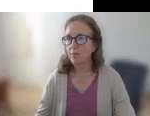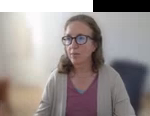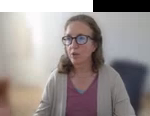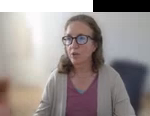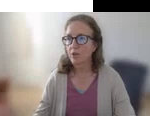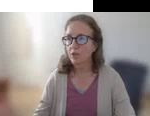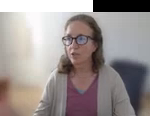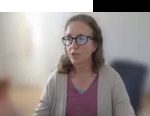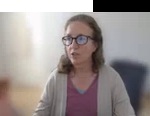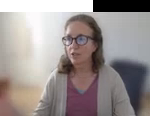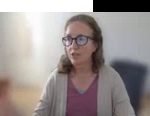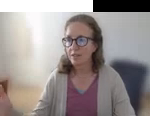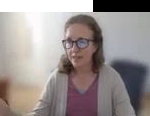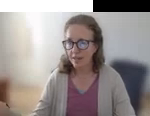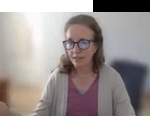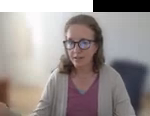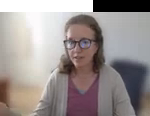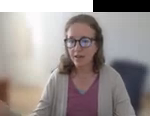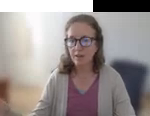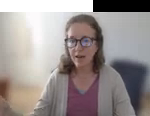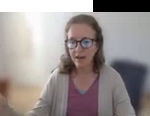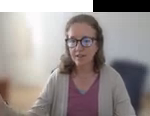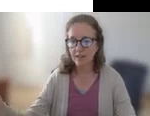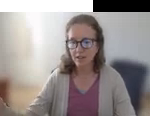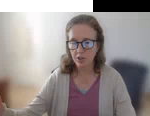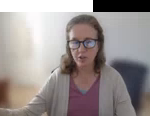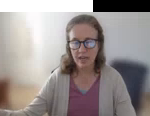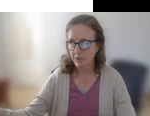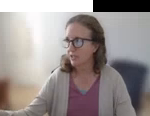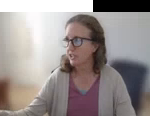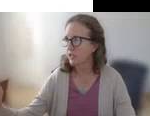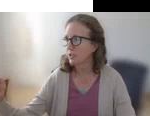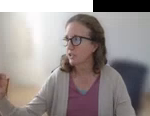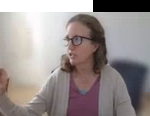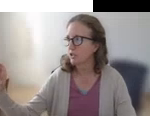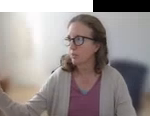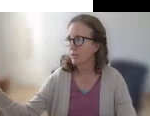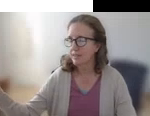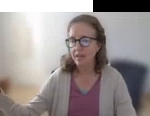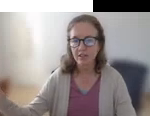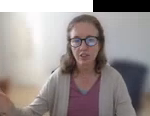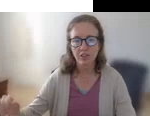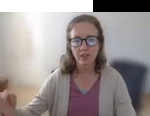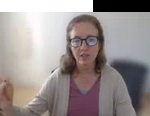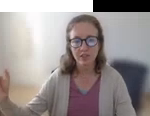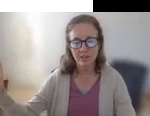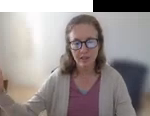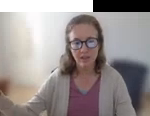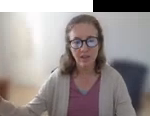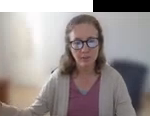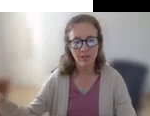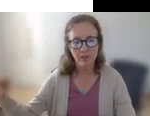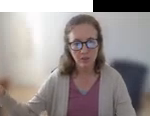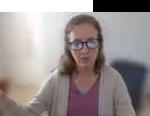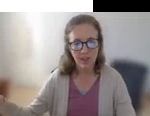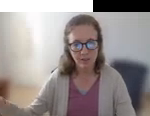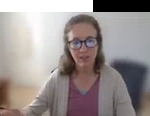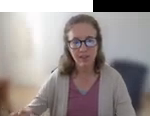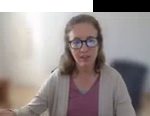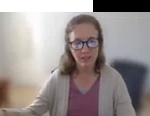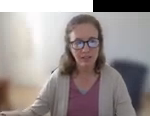Also, Google Slides has a closed captioning feature. When you do present, you can set it up